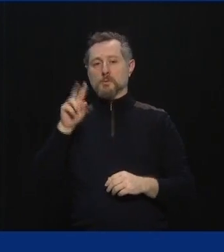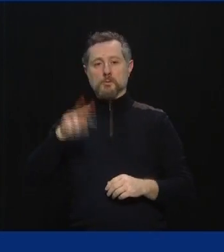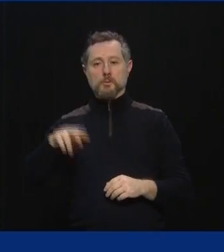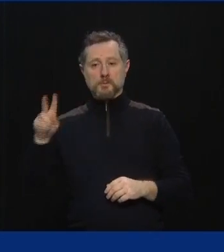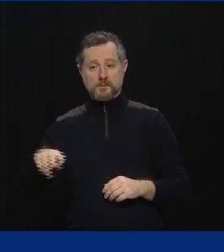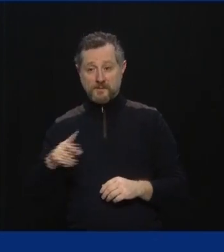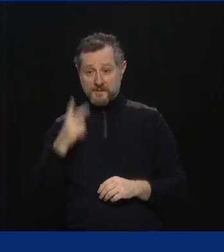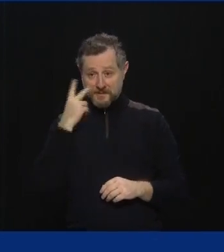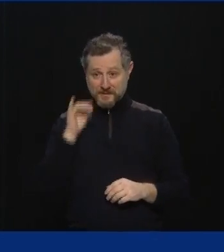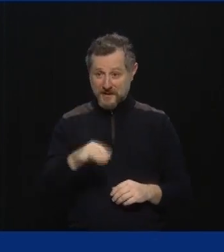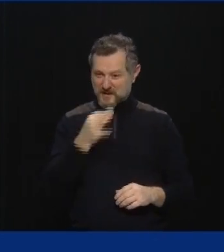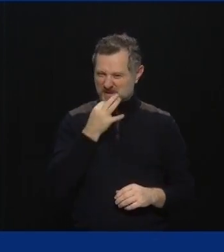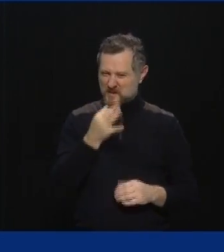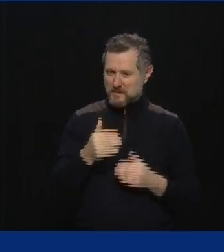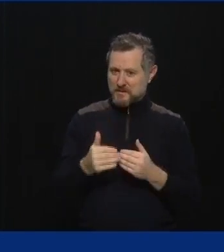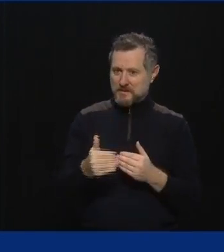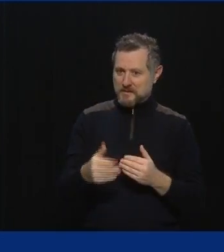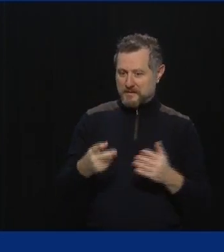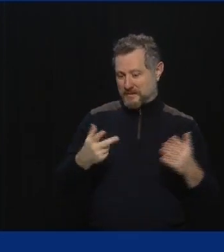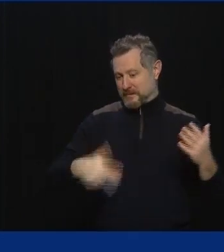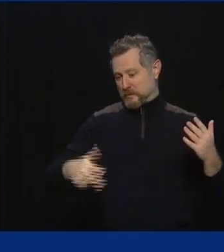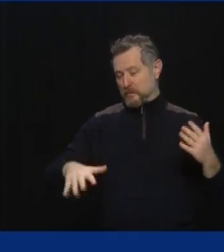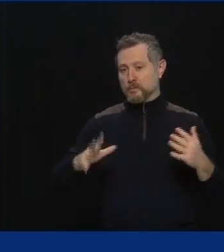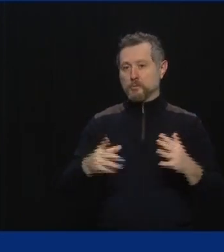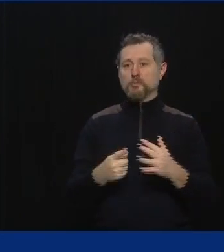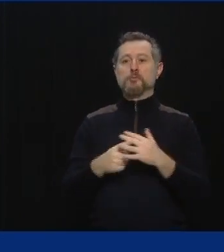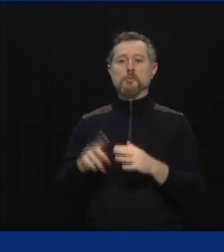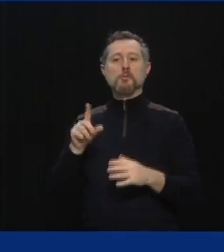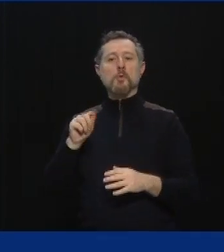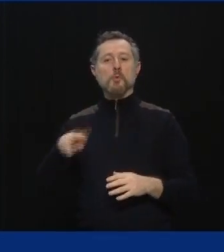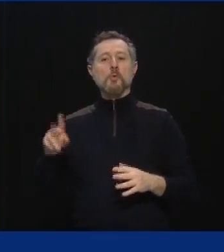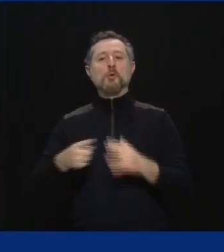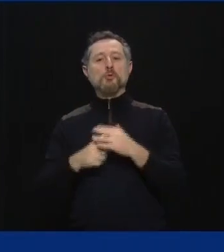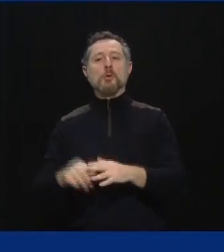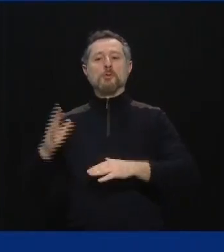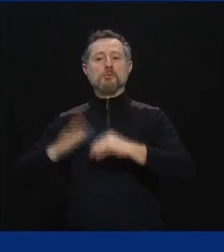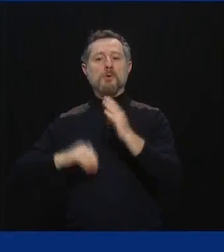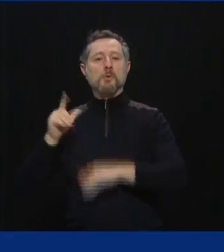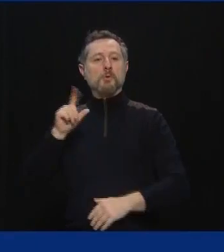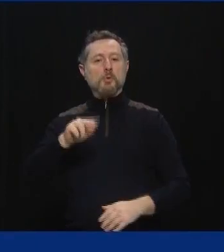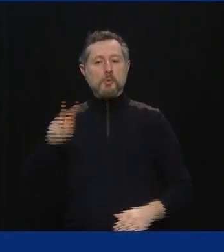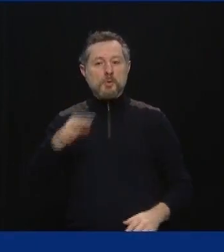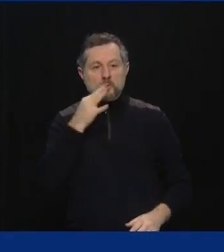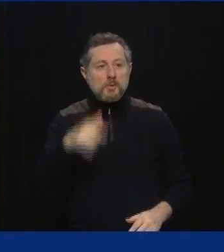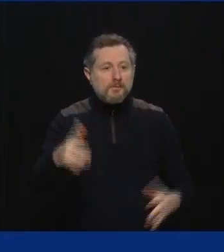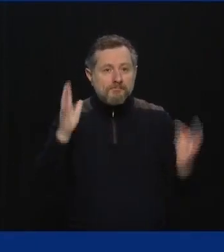that? It's almost 2022. We are starting construction in 2022.